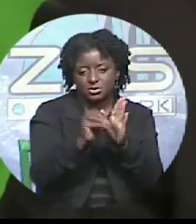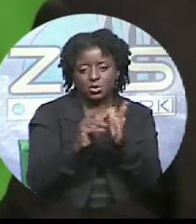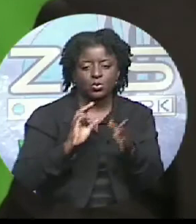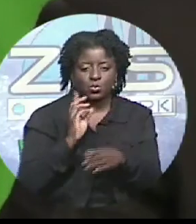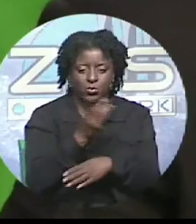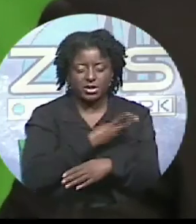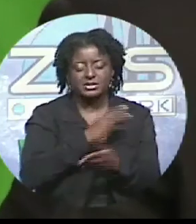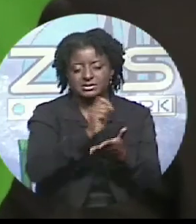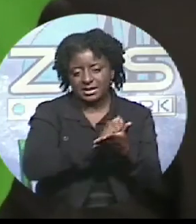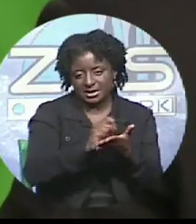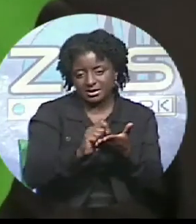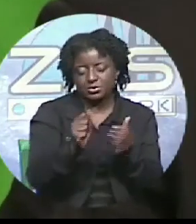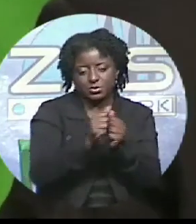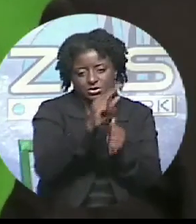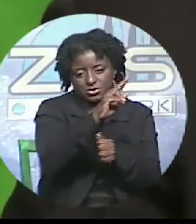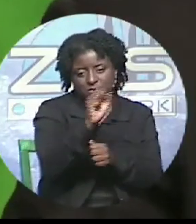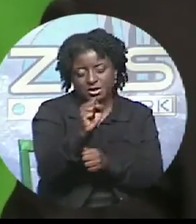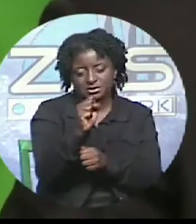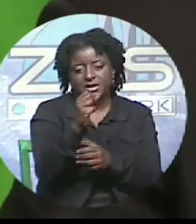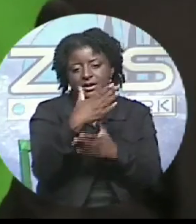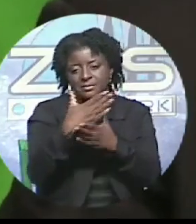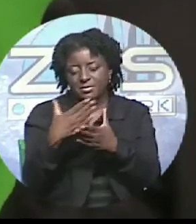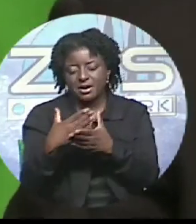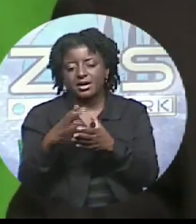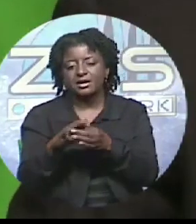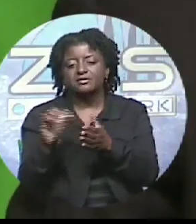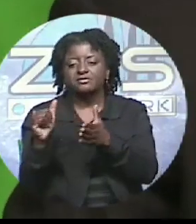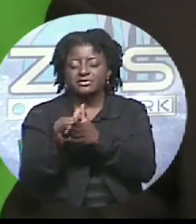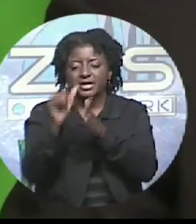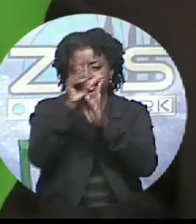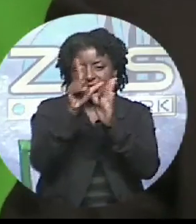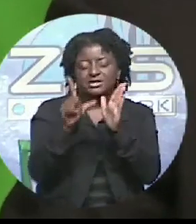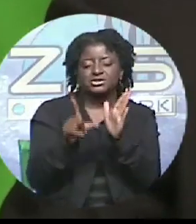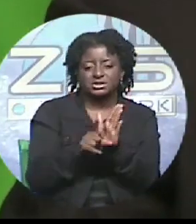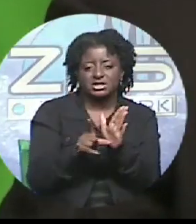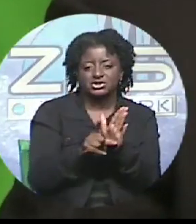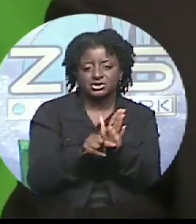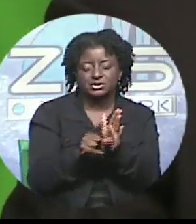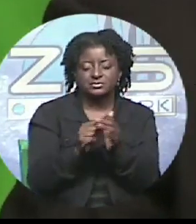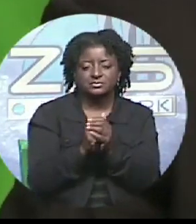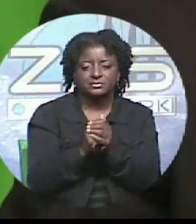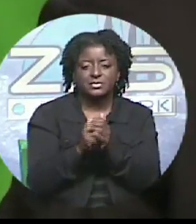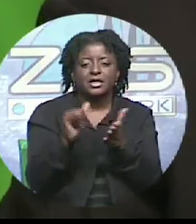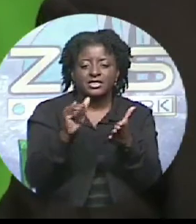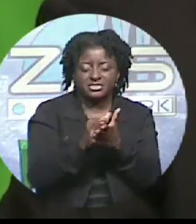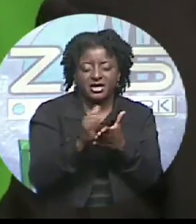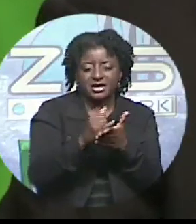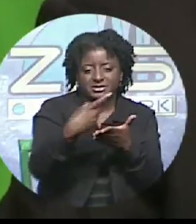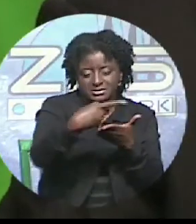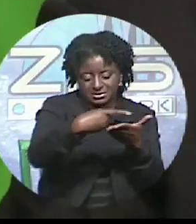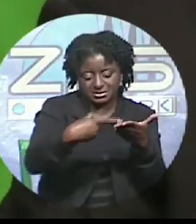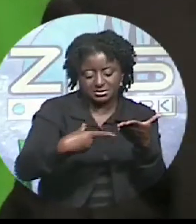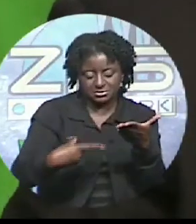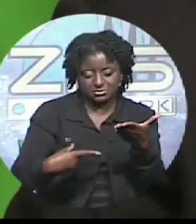United States is part of the legislation. It's a schedule to the legislation. And that lays out the details